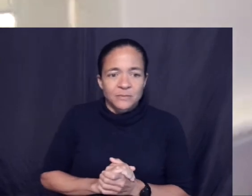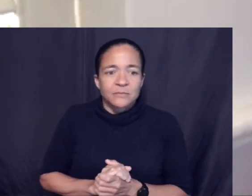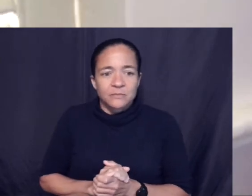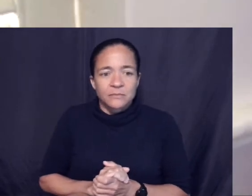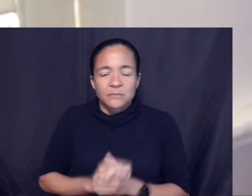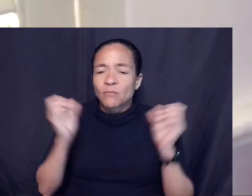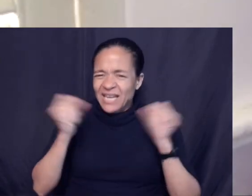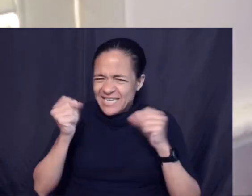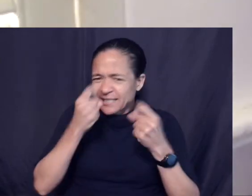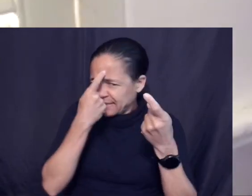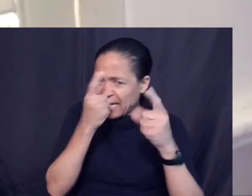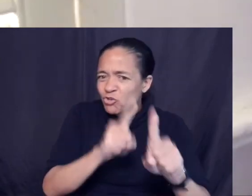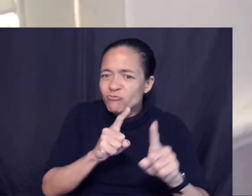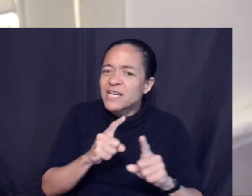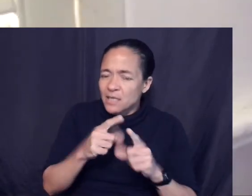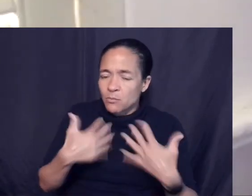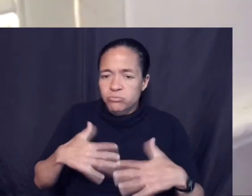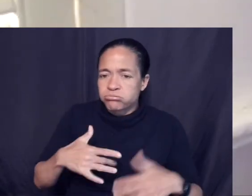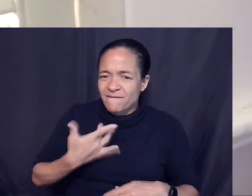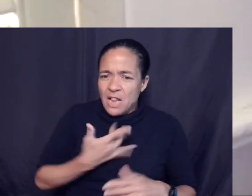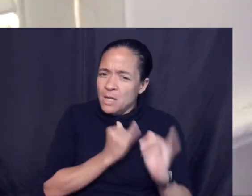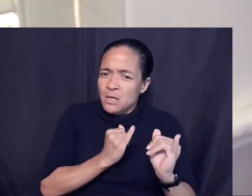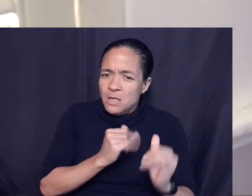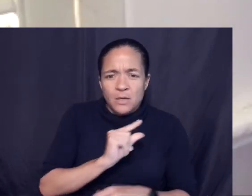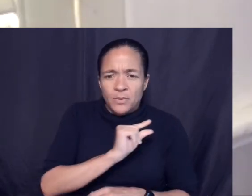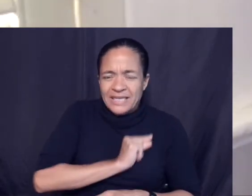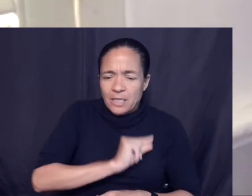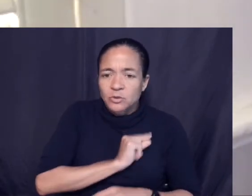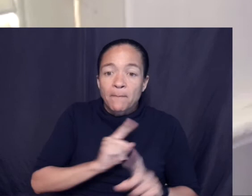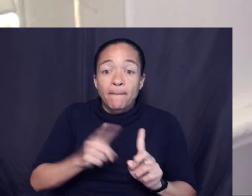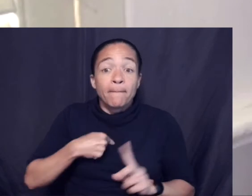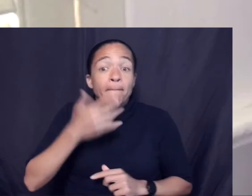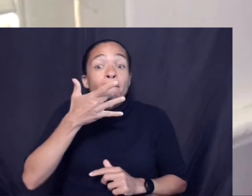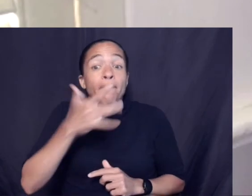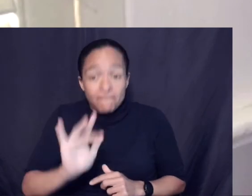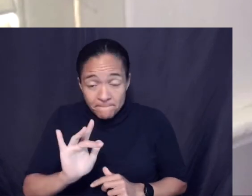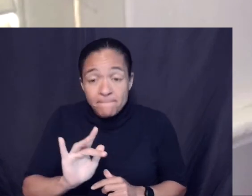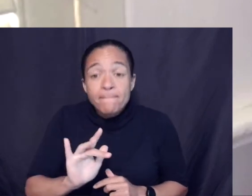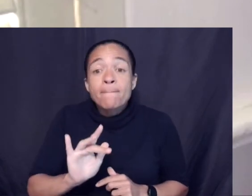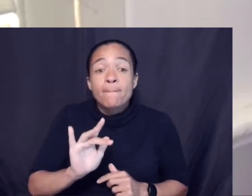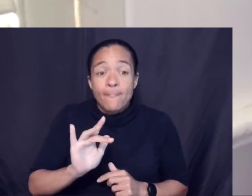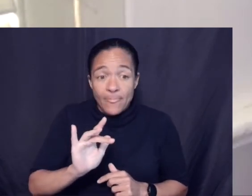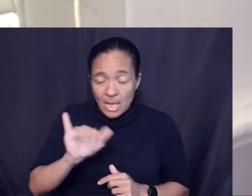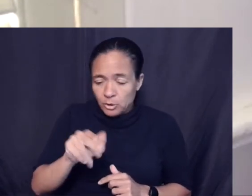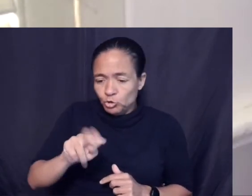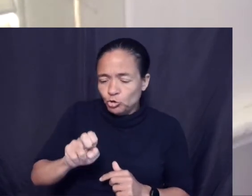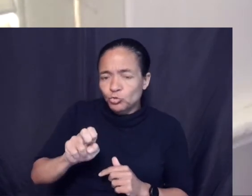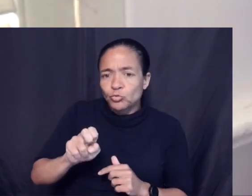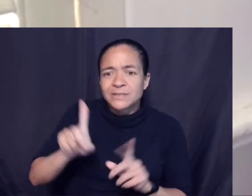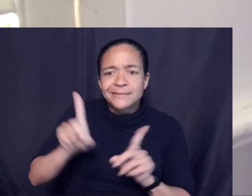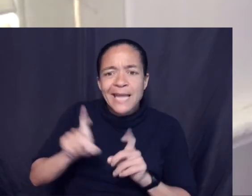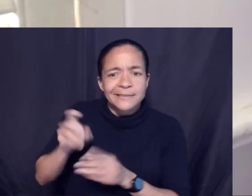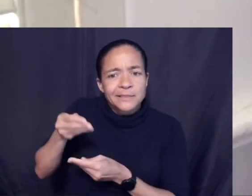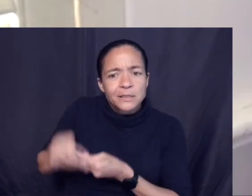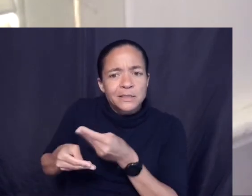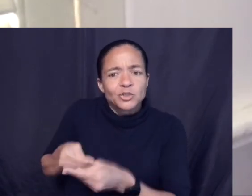Yes, I agree. The guilt settled in hard. I will say that I was very lucky to come across, when we had June's